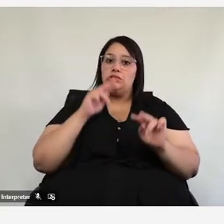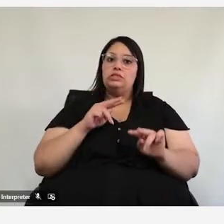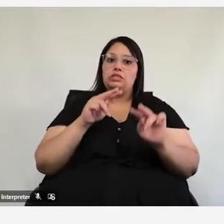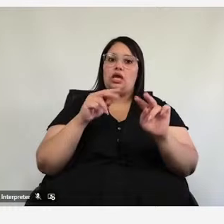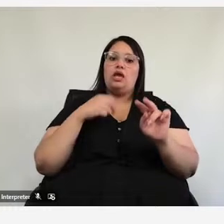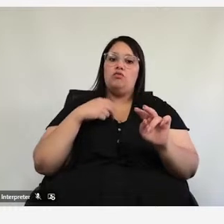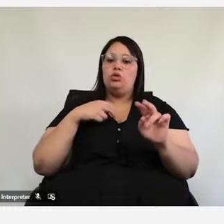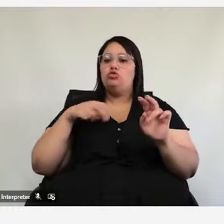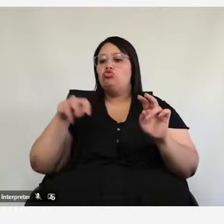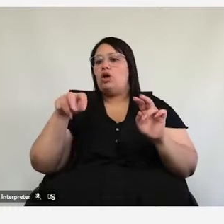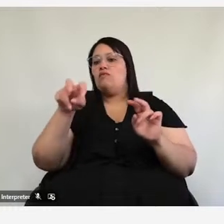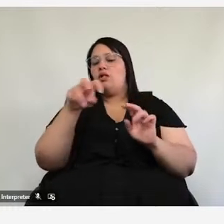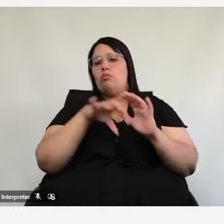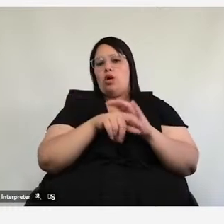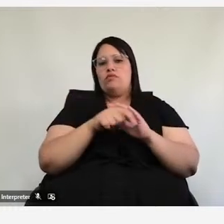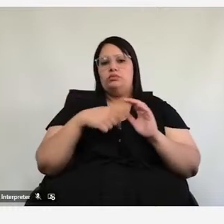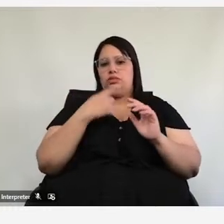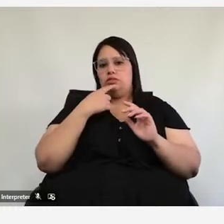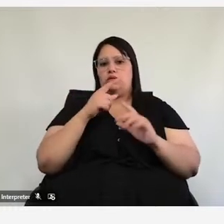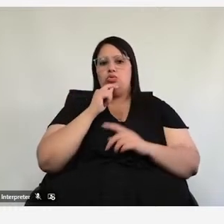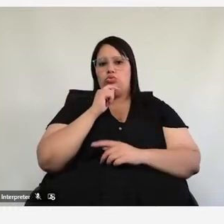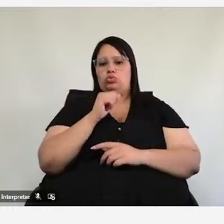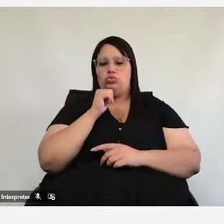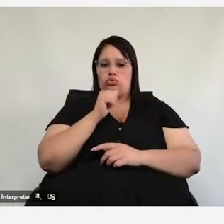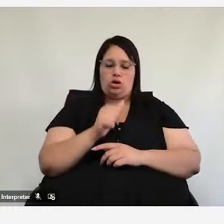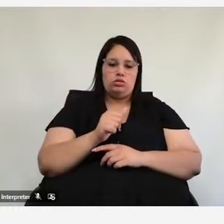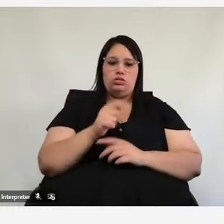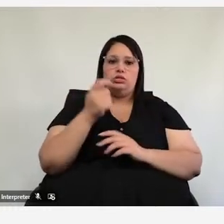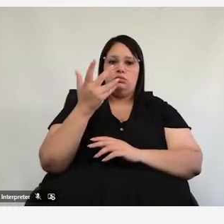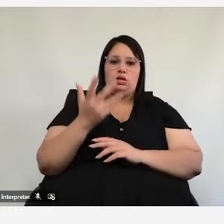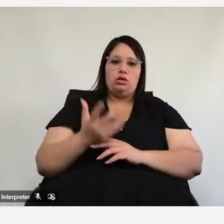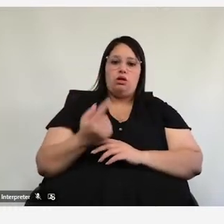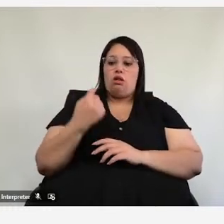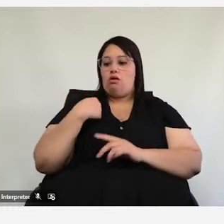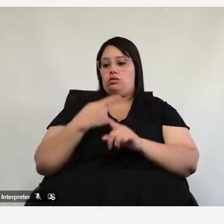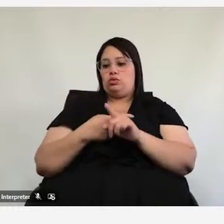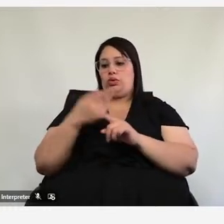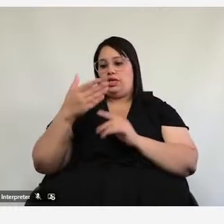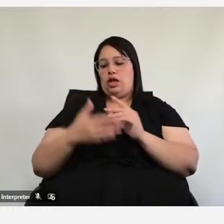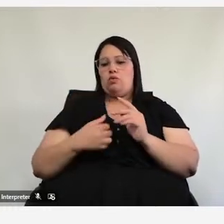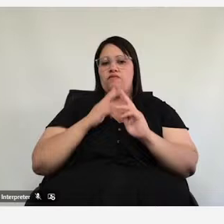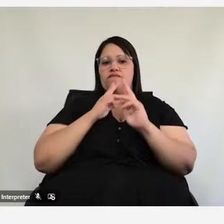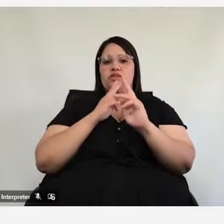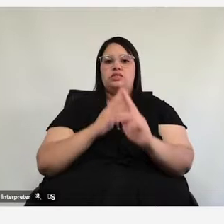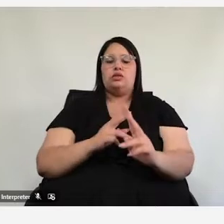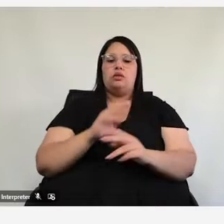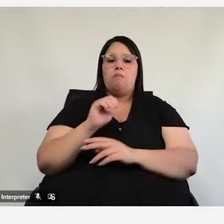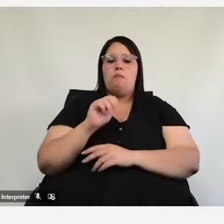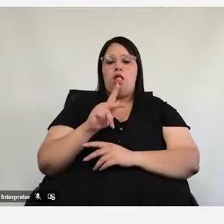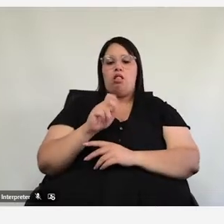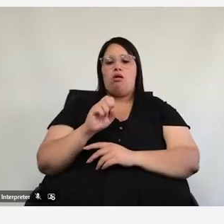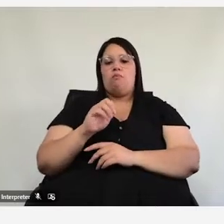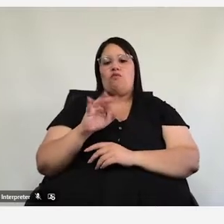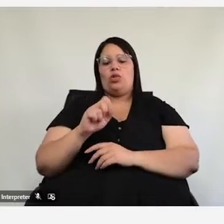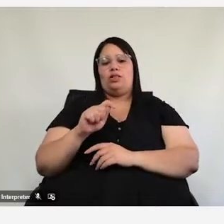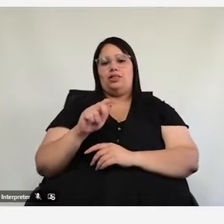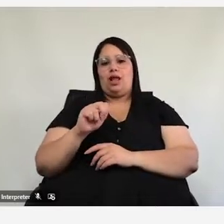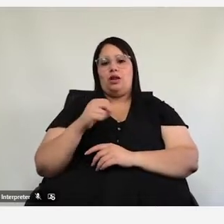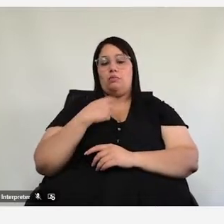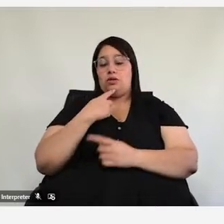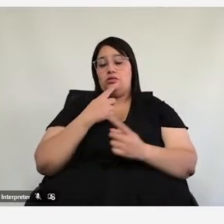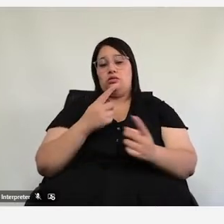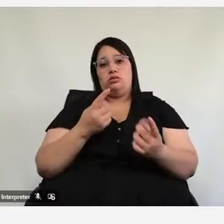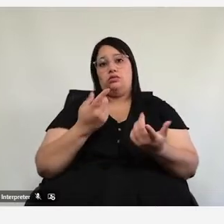the province, I can state this is not true. Speaker, just last weekend we visited Fontein, and I can state without fear or